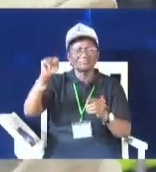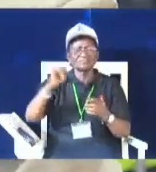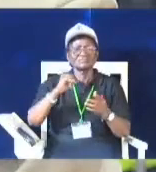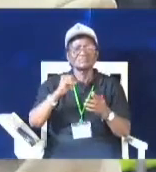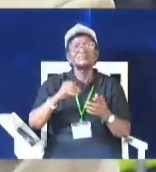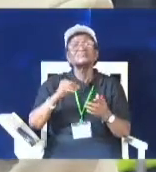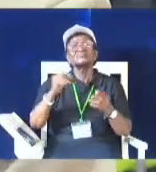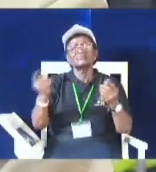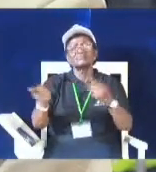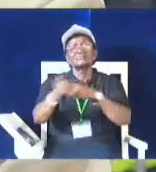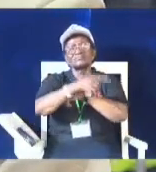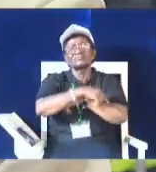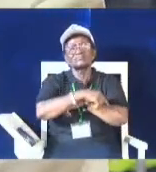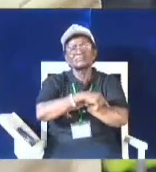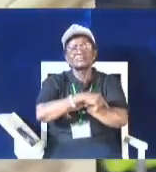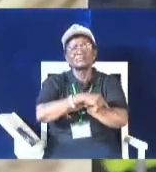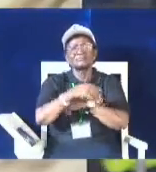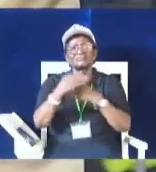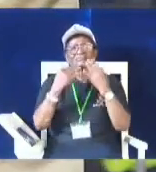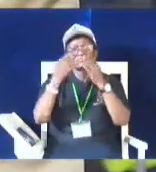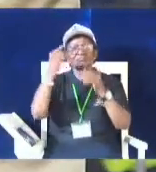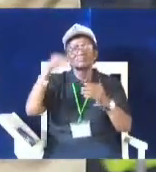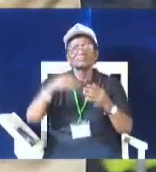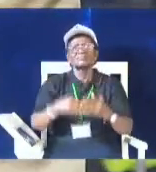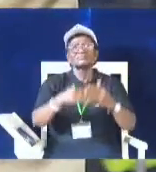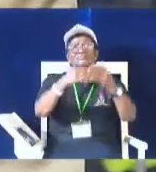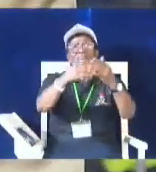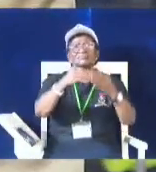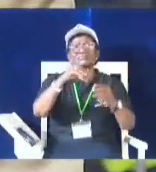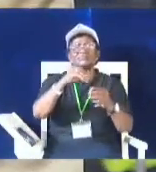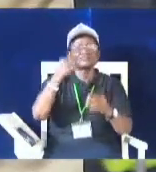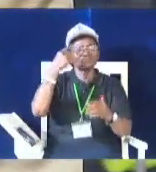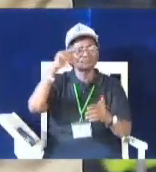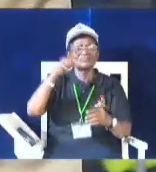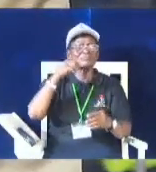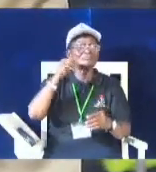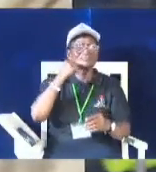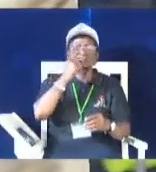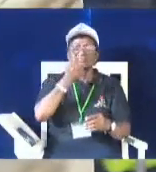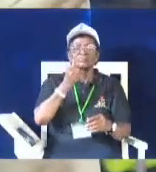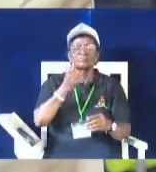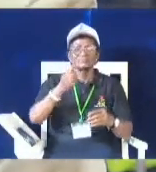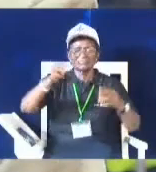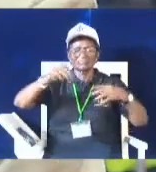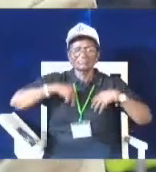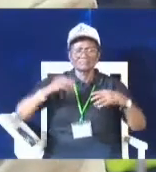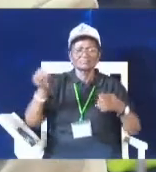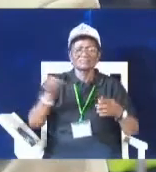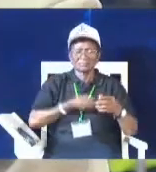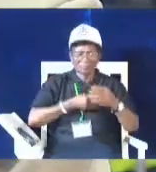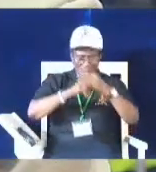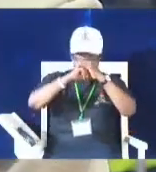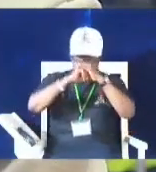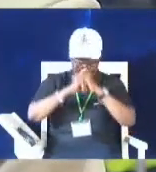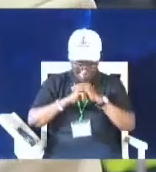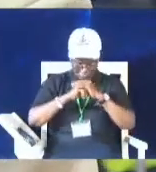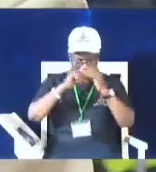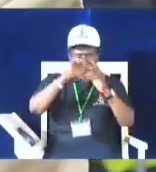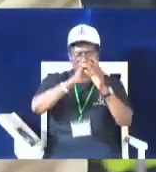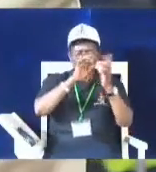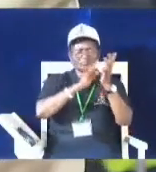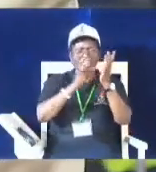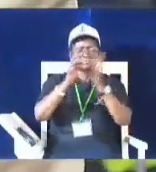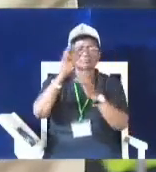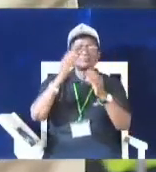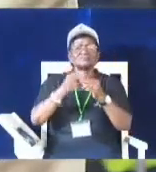tonight. And thank you in advance for tomorrow. Accept our worship in Jesus' name.